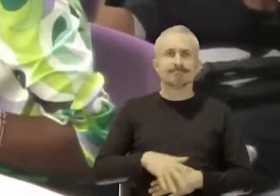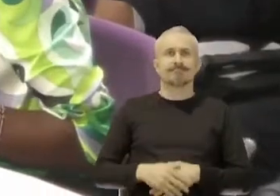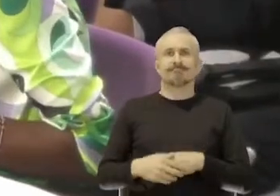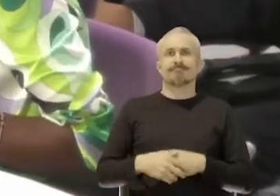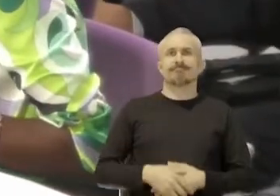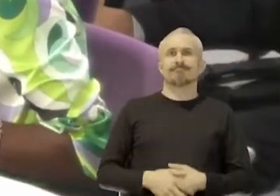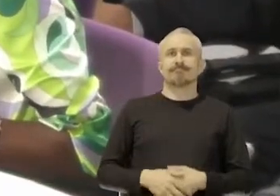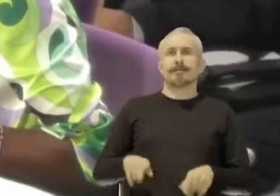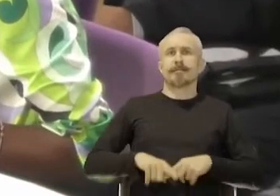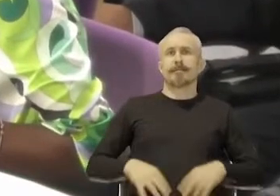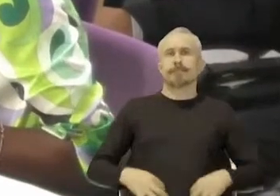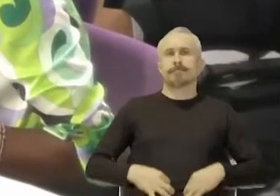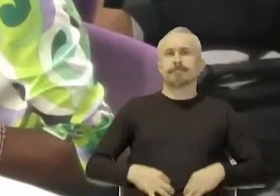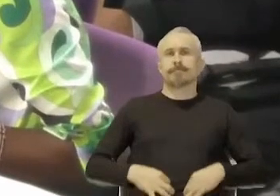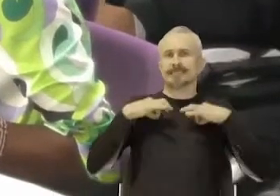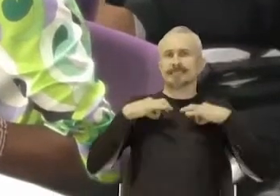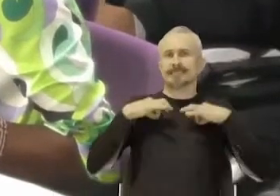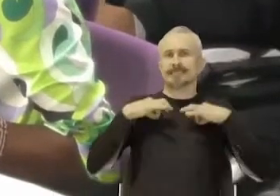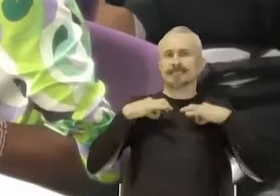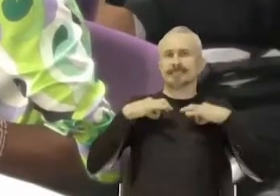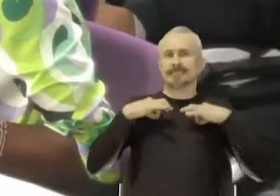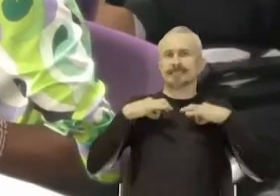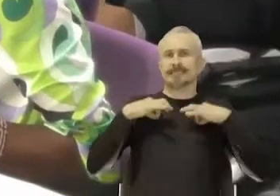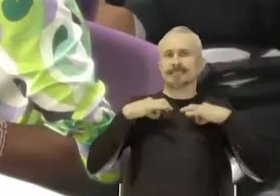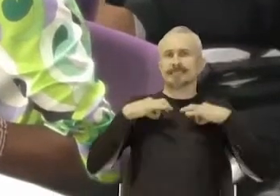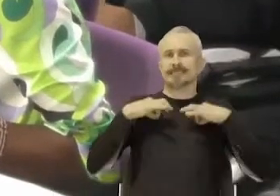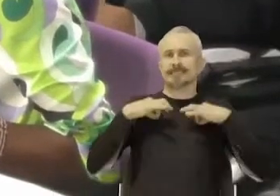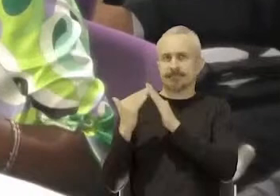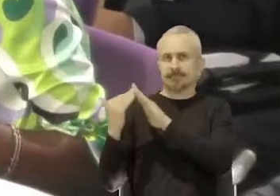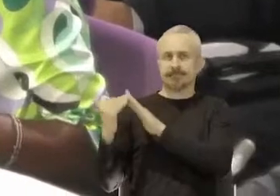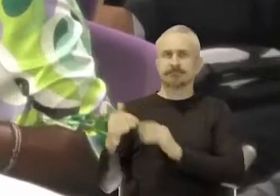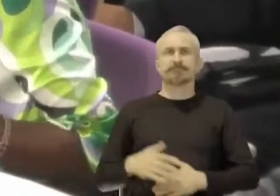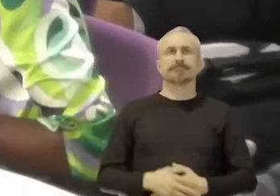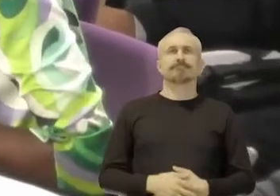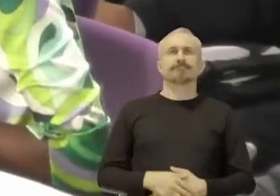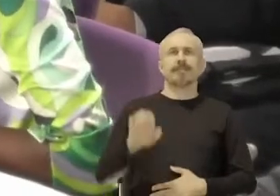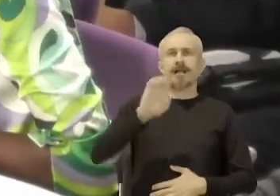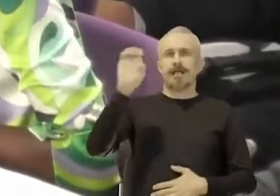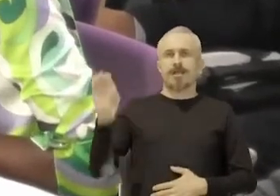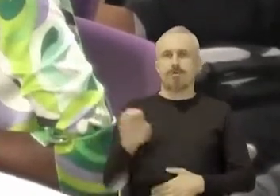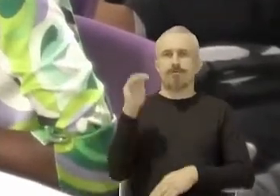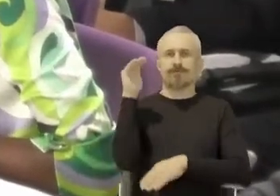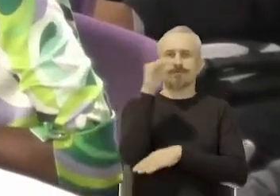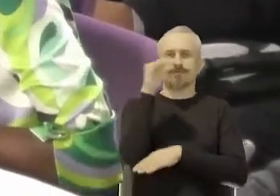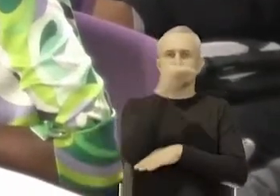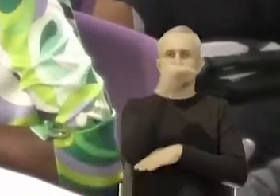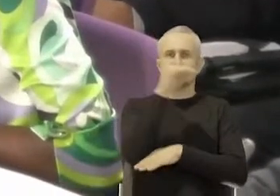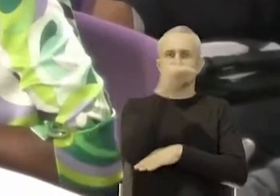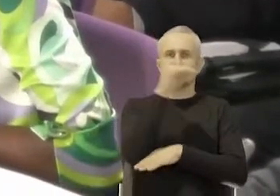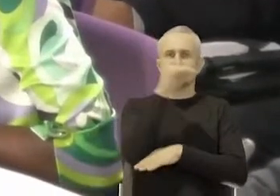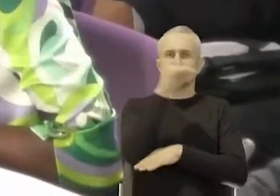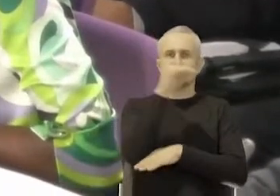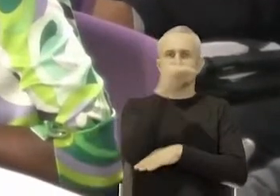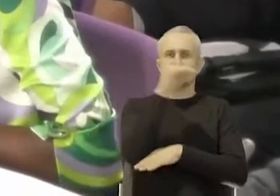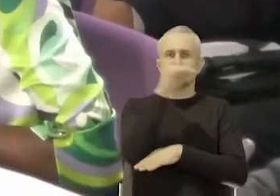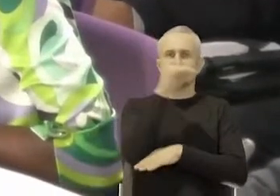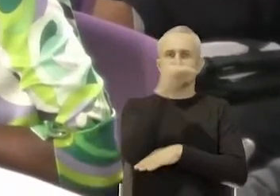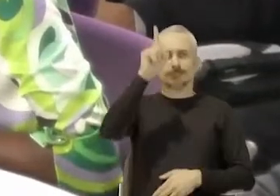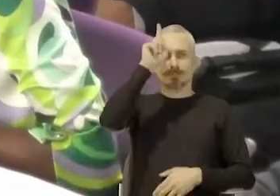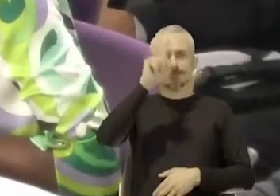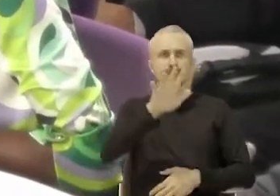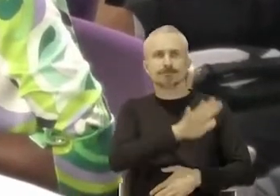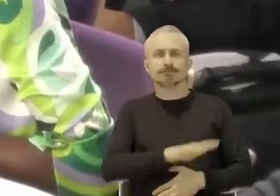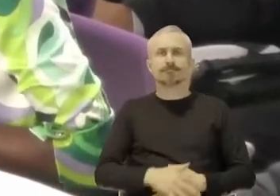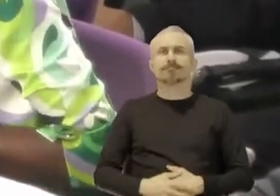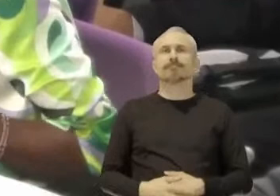And representing Western Europe, we have the Federal Republic of Germany, the Federal Minister for Housing, Urban Development and